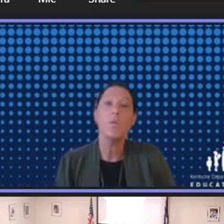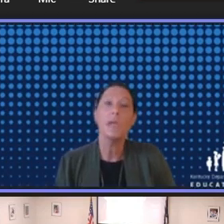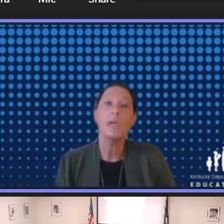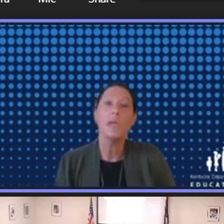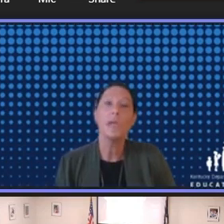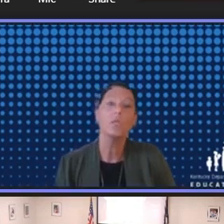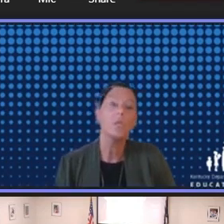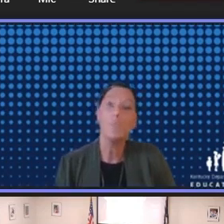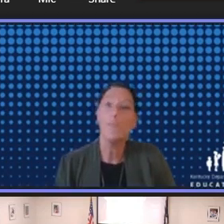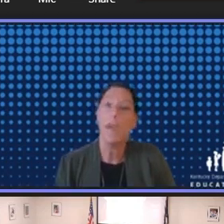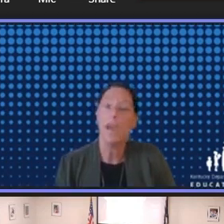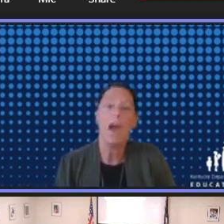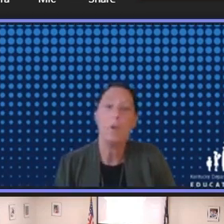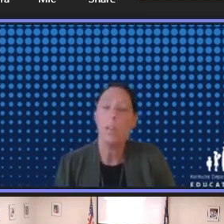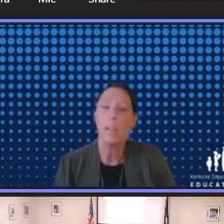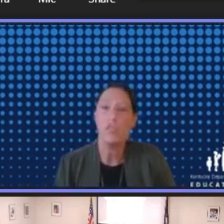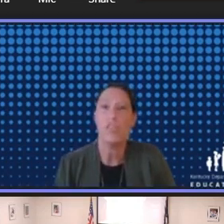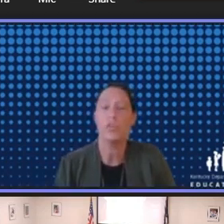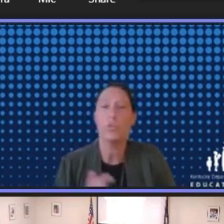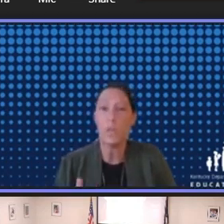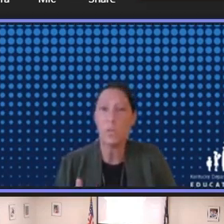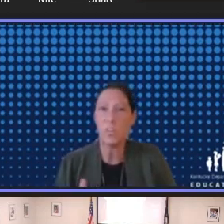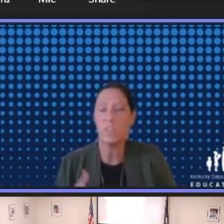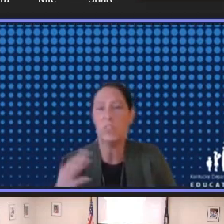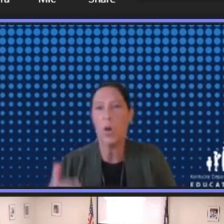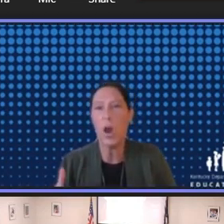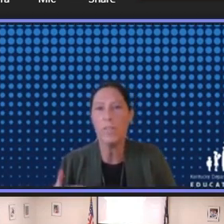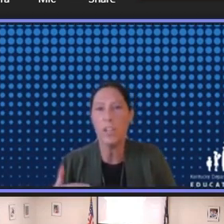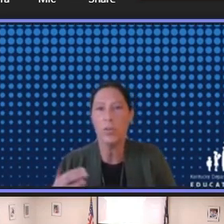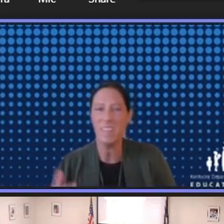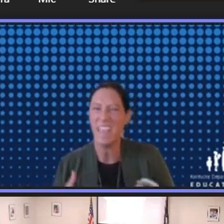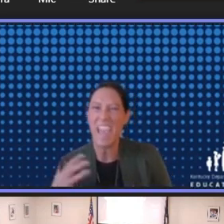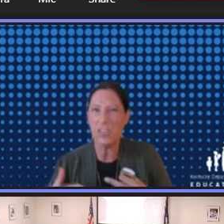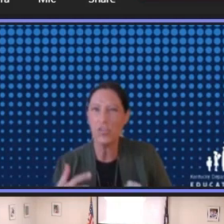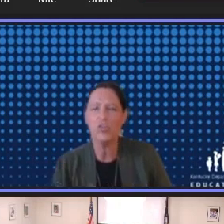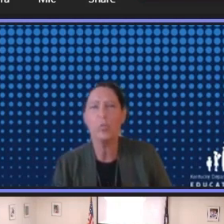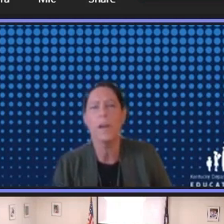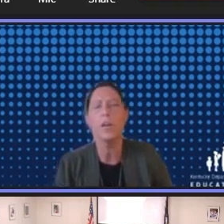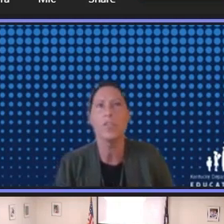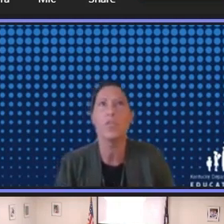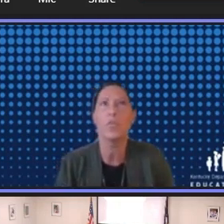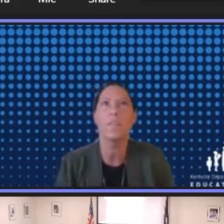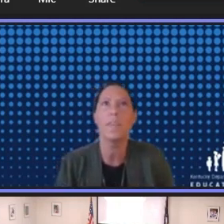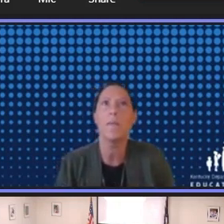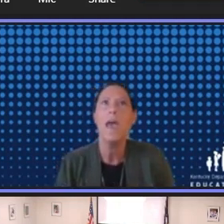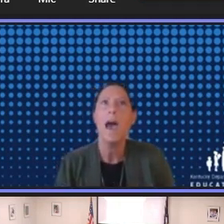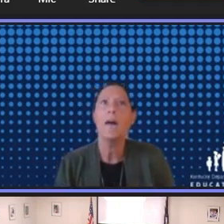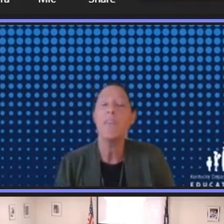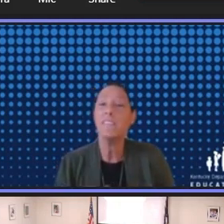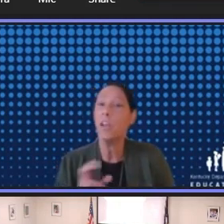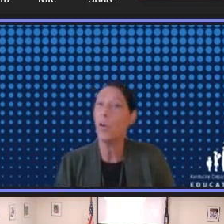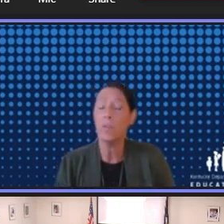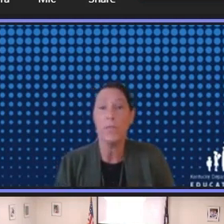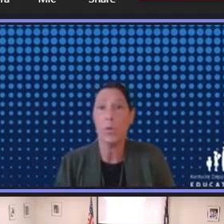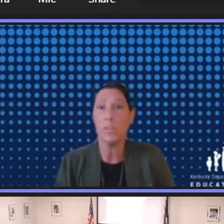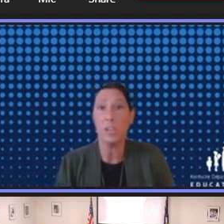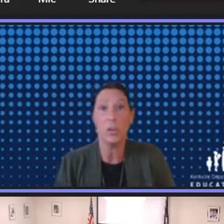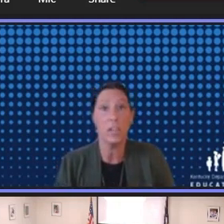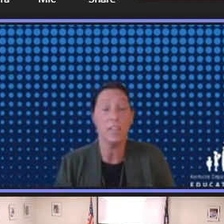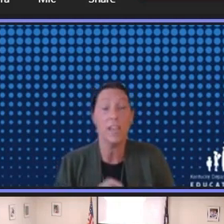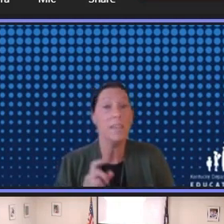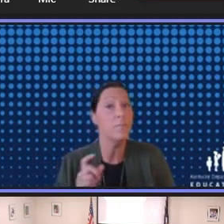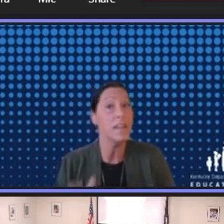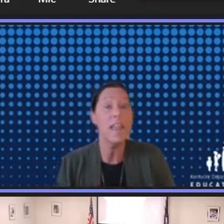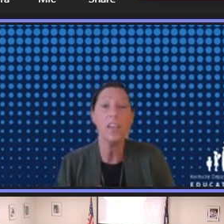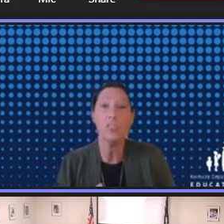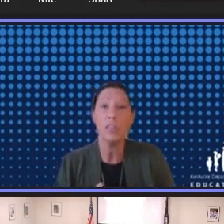And so the use of high quality instructional resources, and you'll often hear me say HQIRs for them, that's not only a focus here